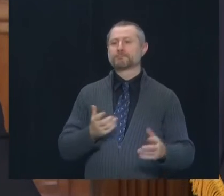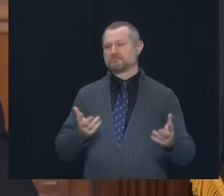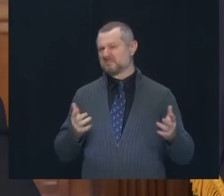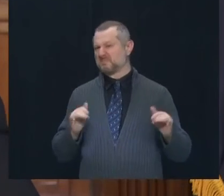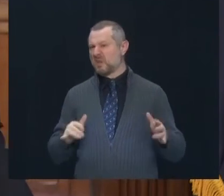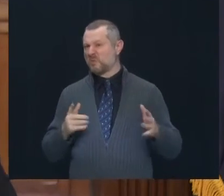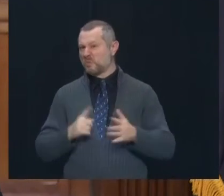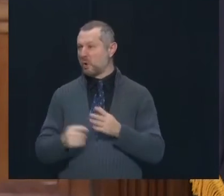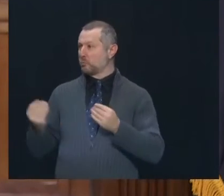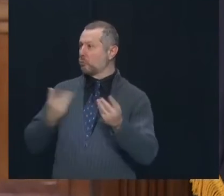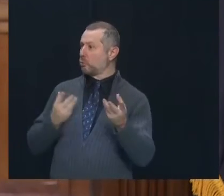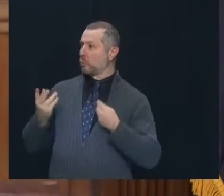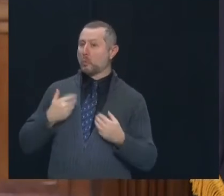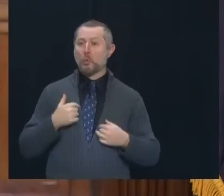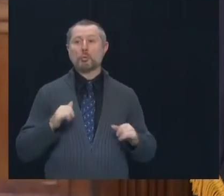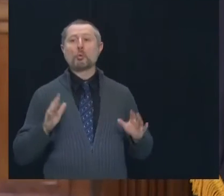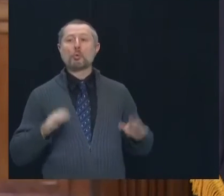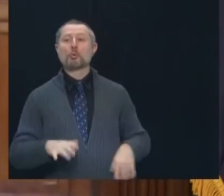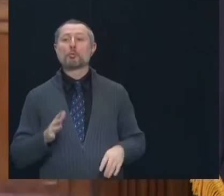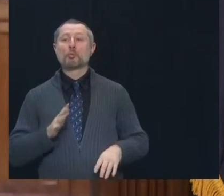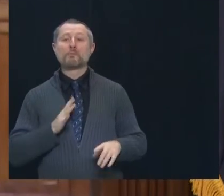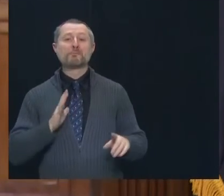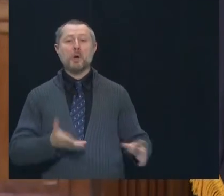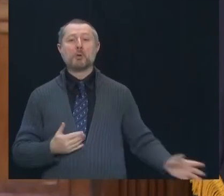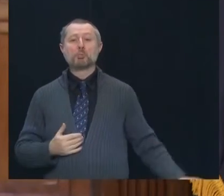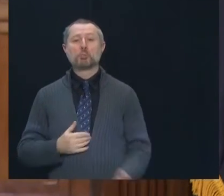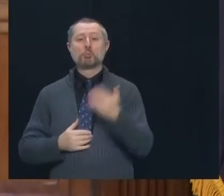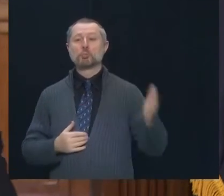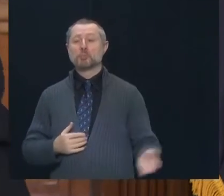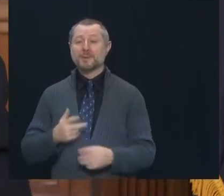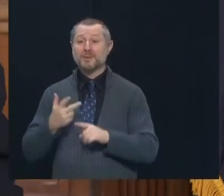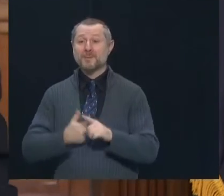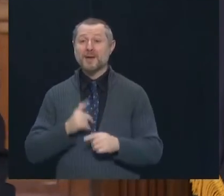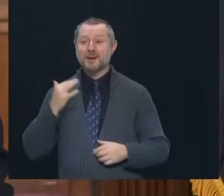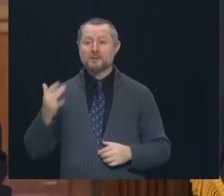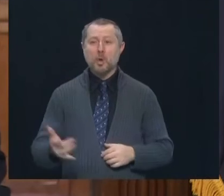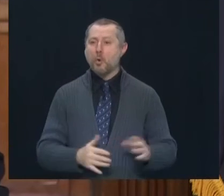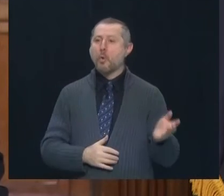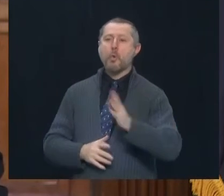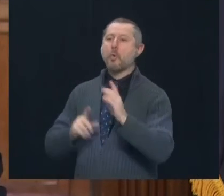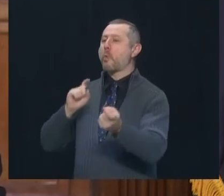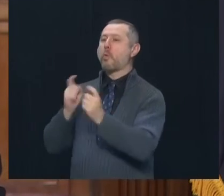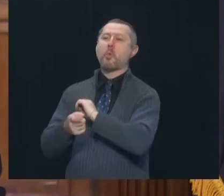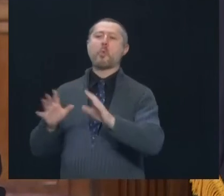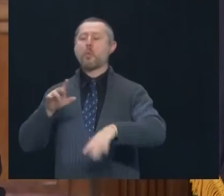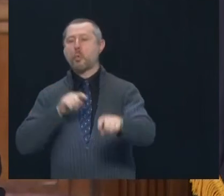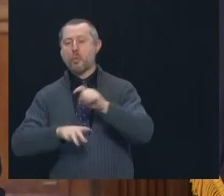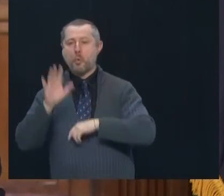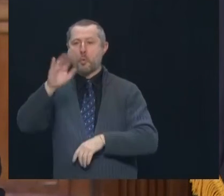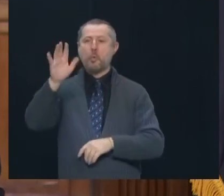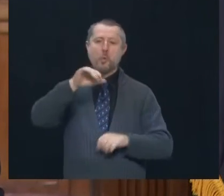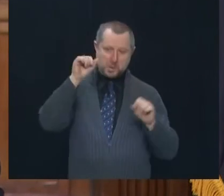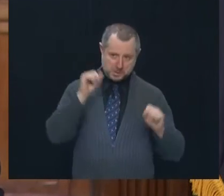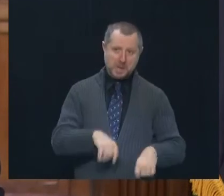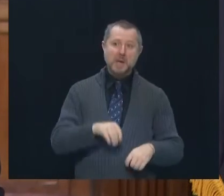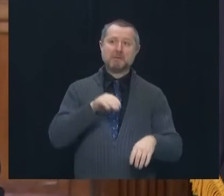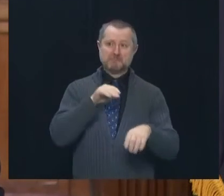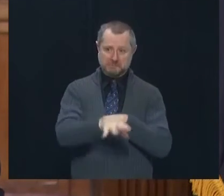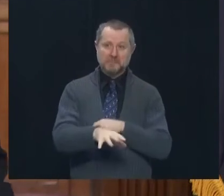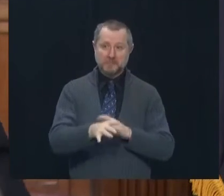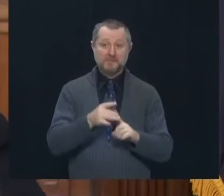told. 3 months later, they say, oh, no. The spread can come from